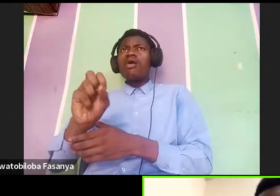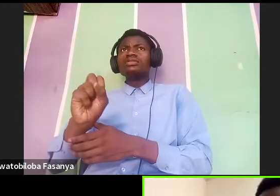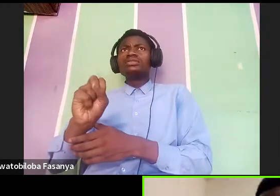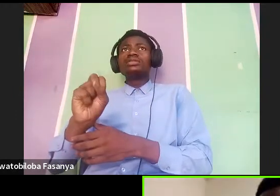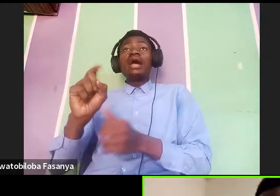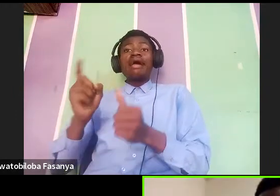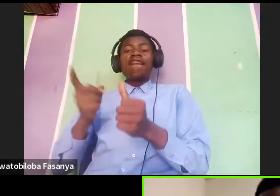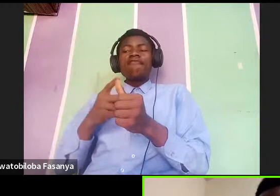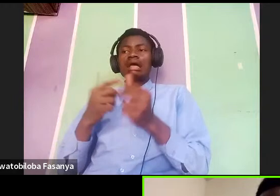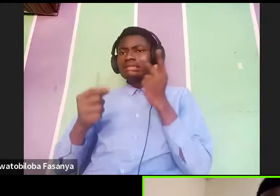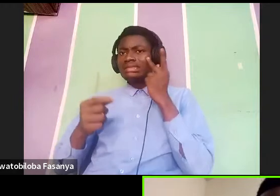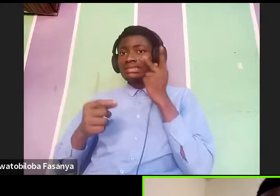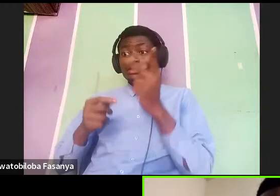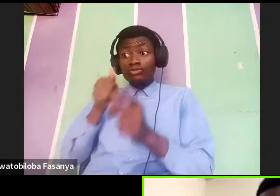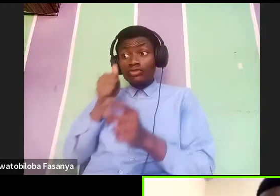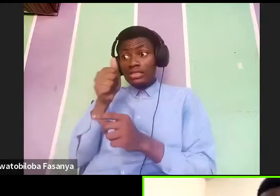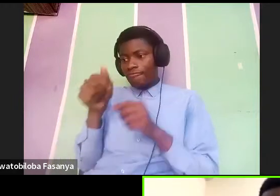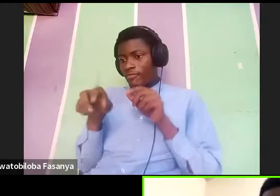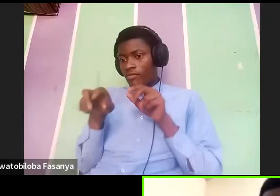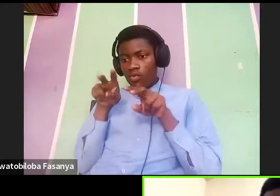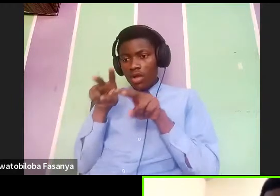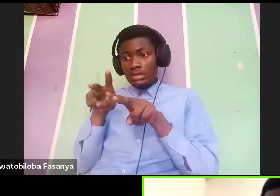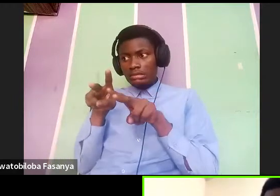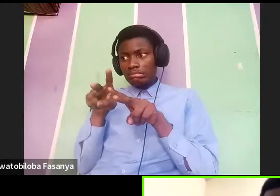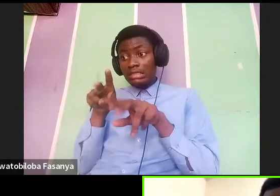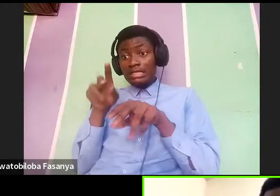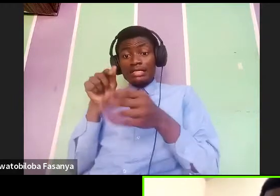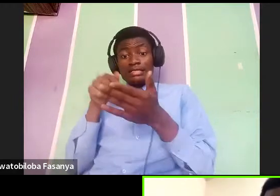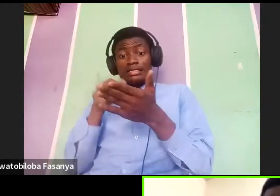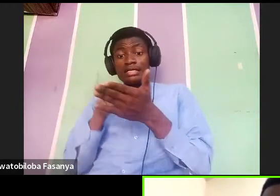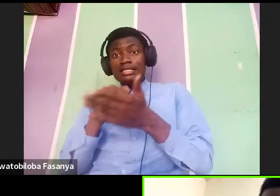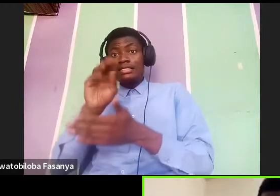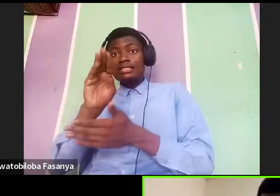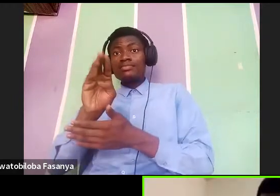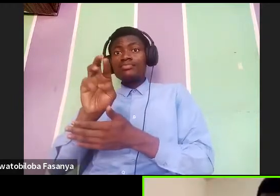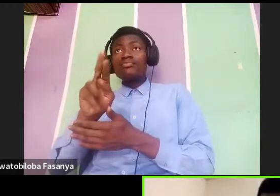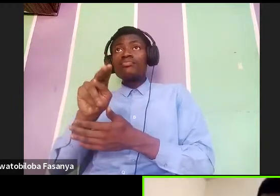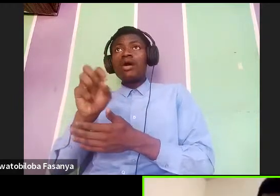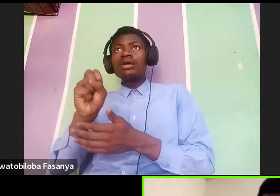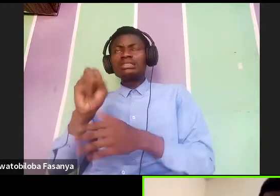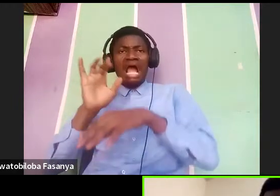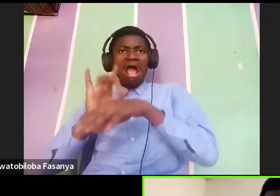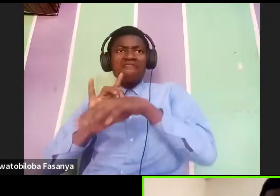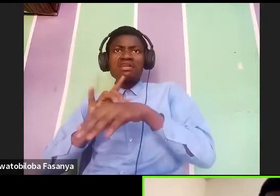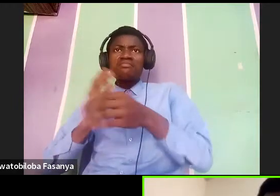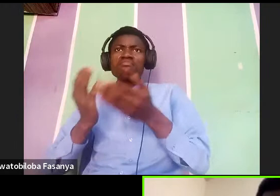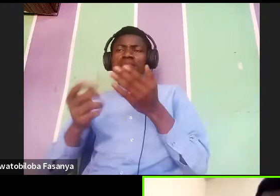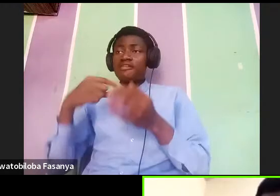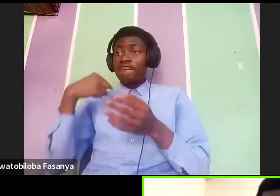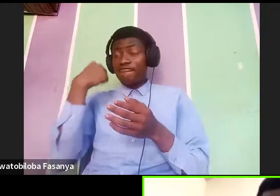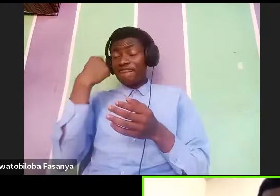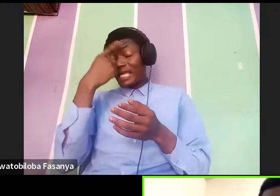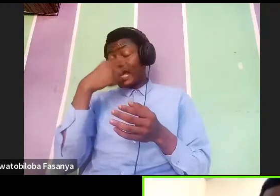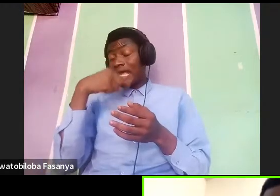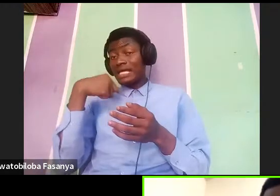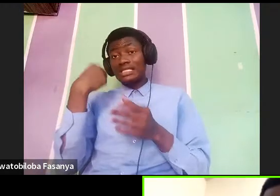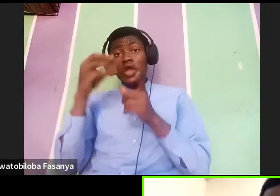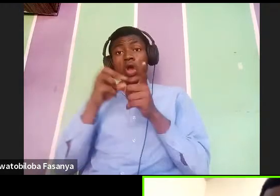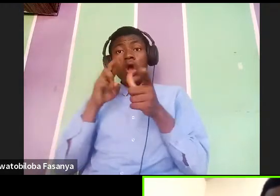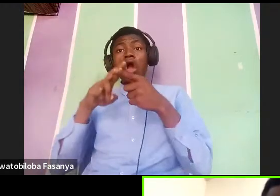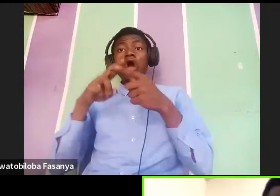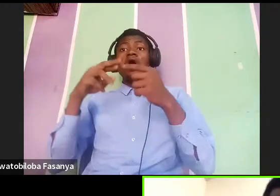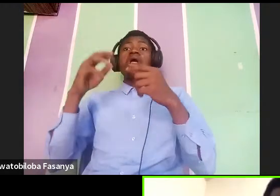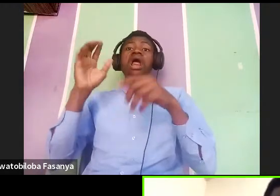affected? Has it affected vital areas, in important areas like the face, the genitals,